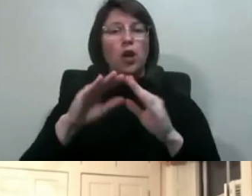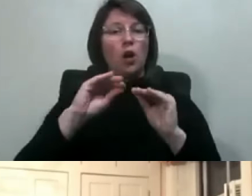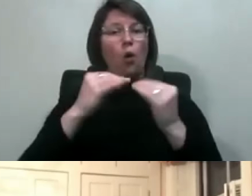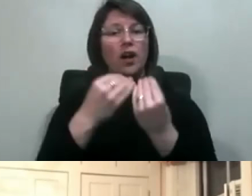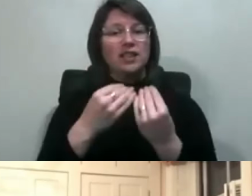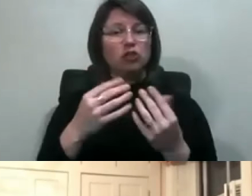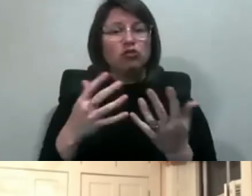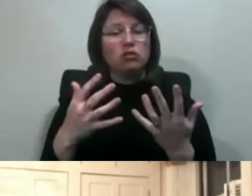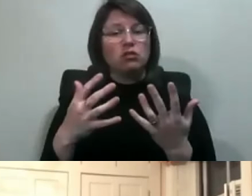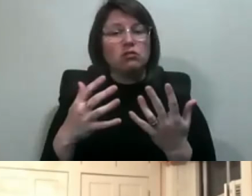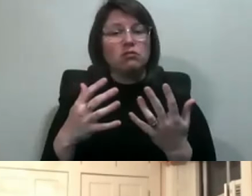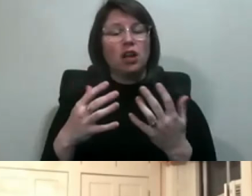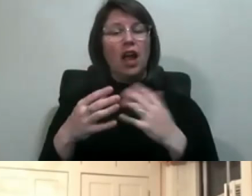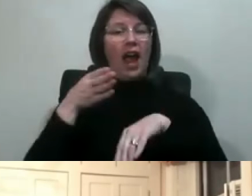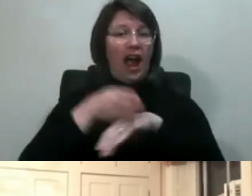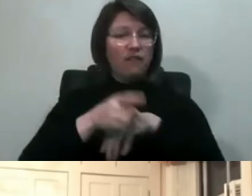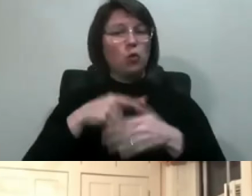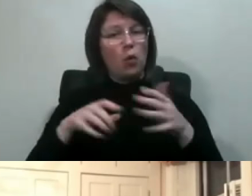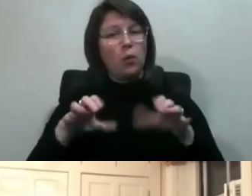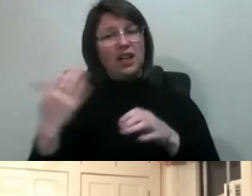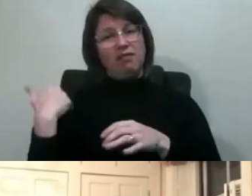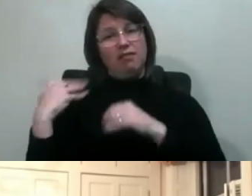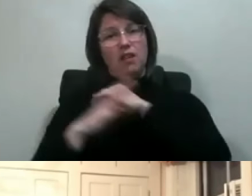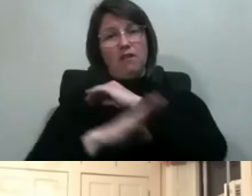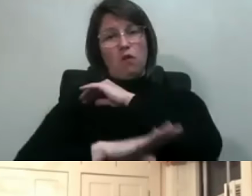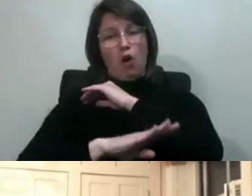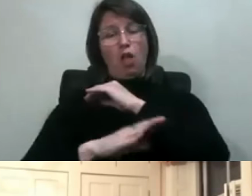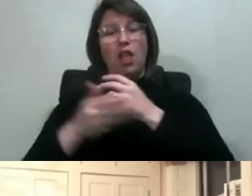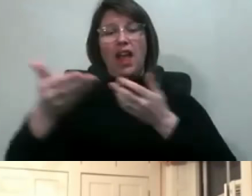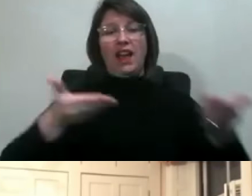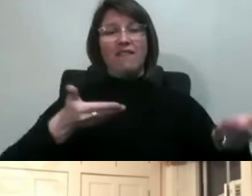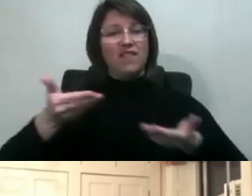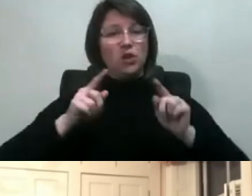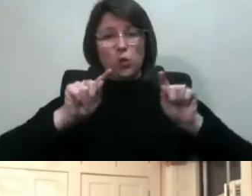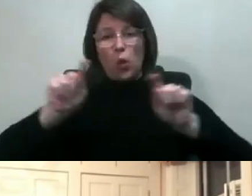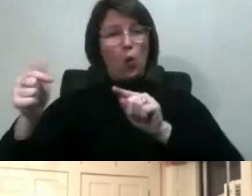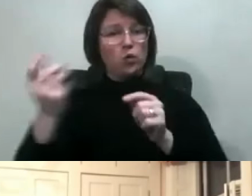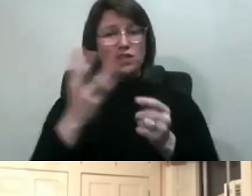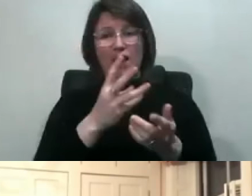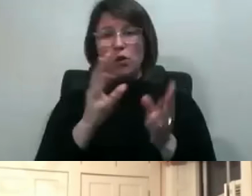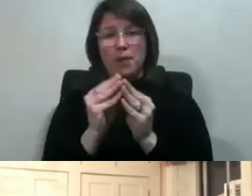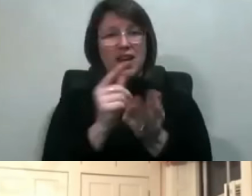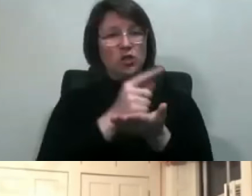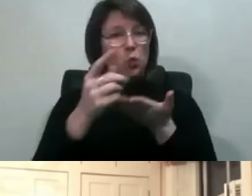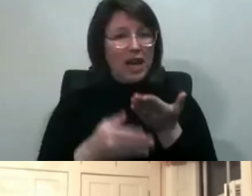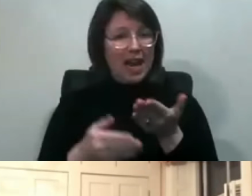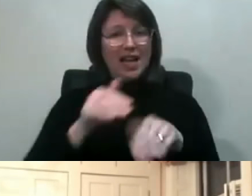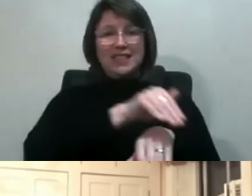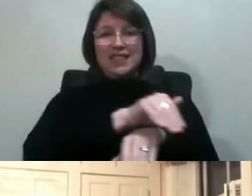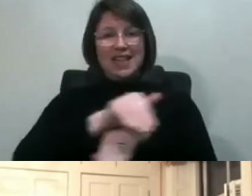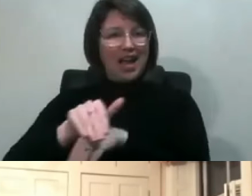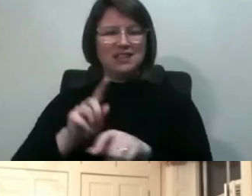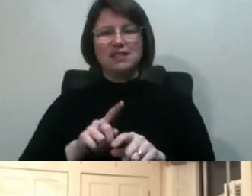subsequently from what we did in the fall. We've been invited to several meetings, either on the weekends, at nights, aside from these